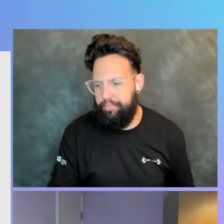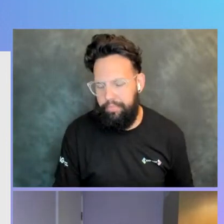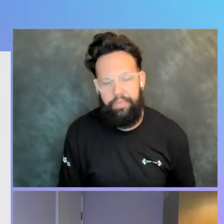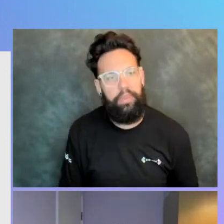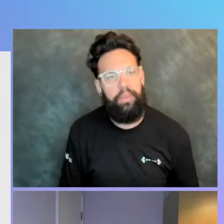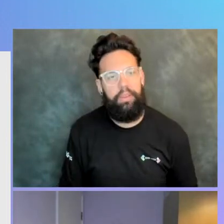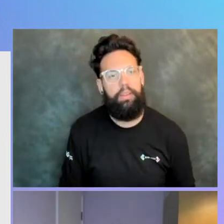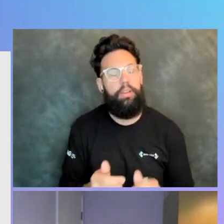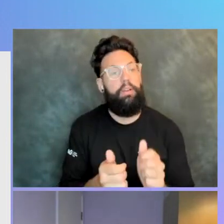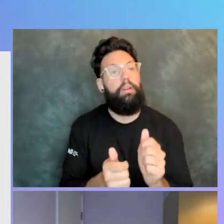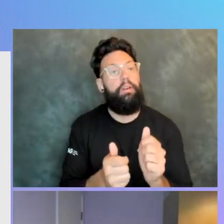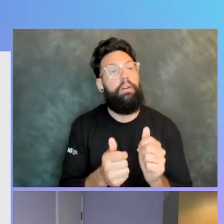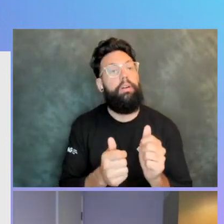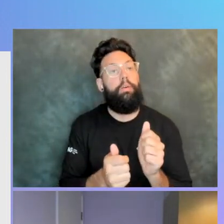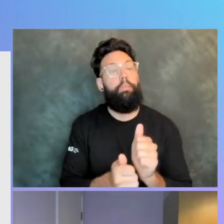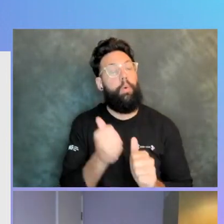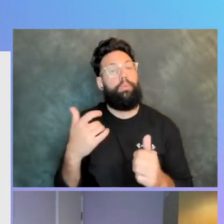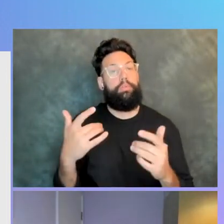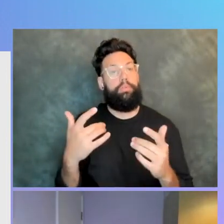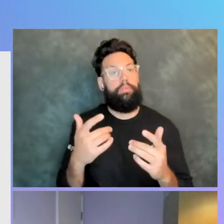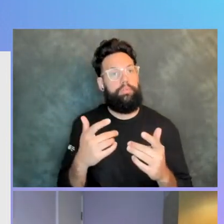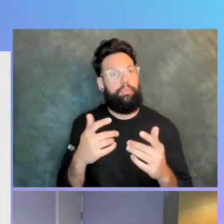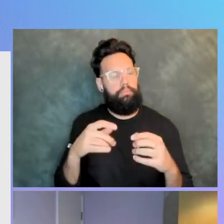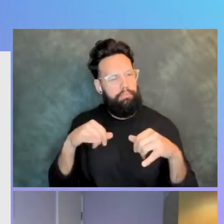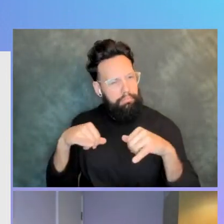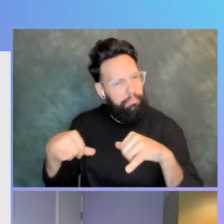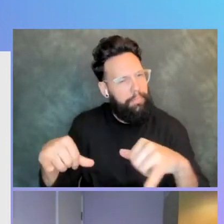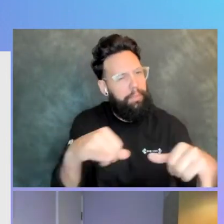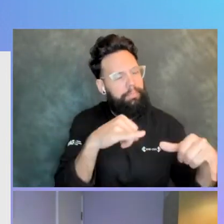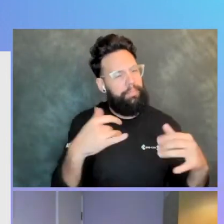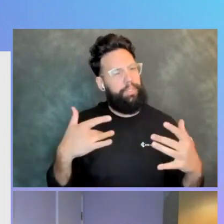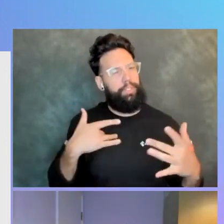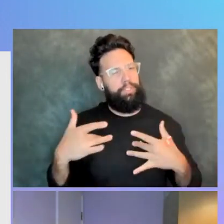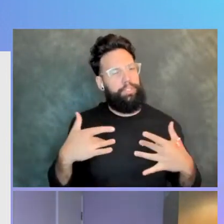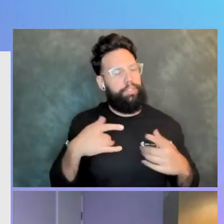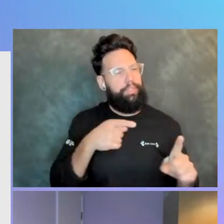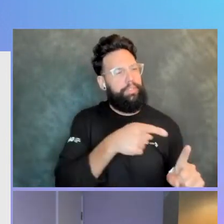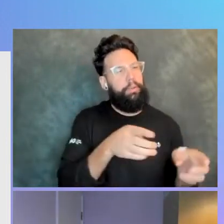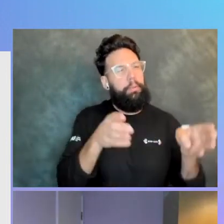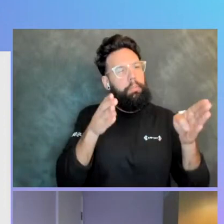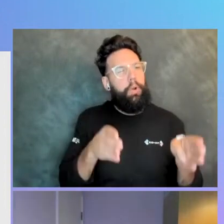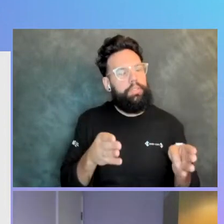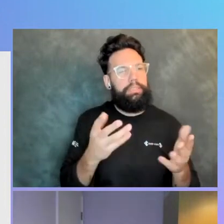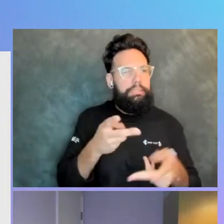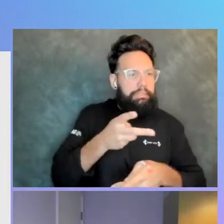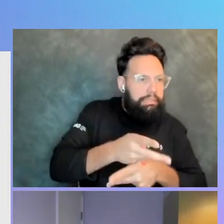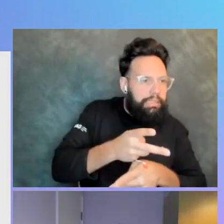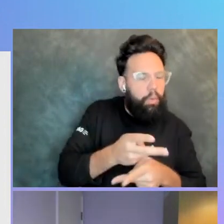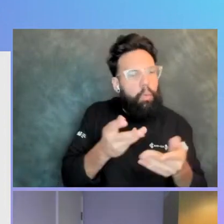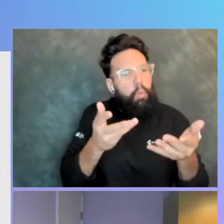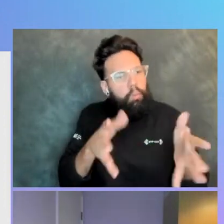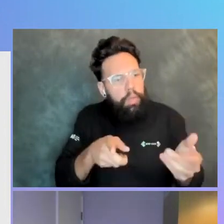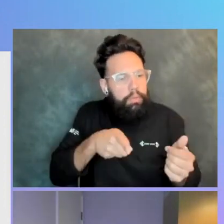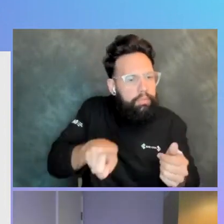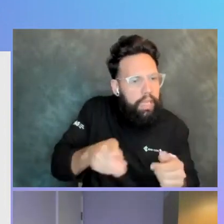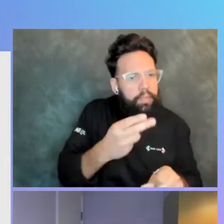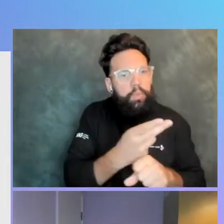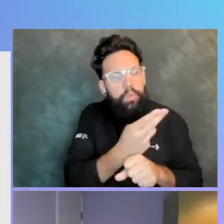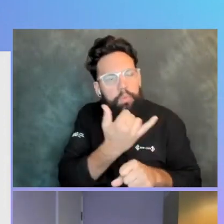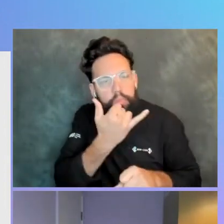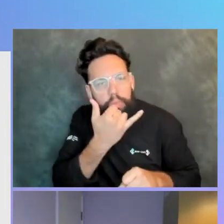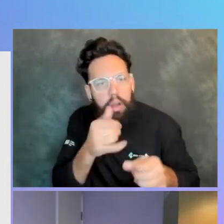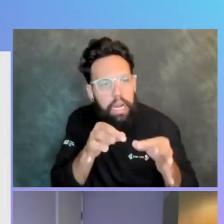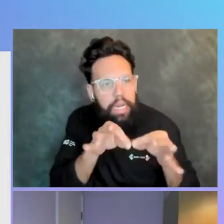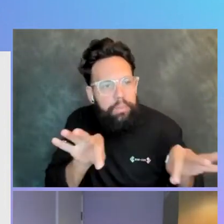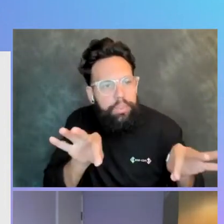disability language and etiquette to avoid causing any offense. They were very nervous about that. And then understanding common assistive technology that